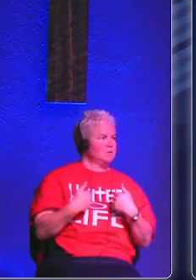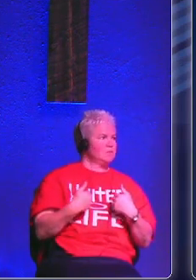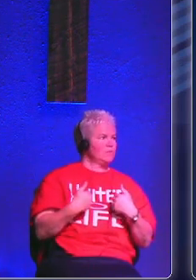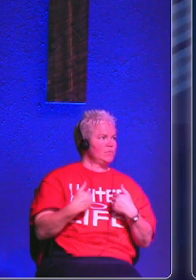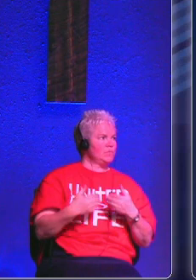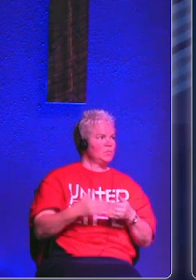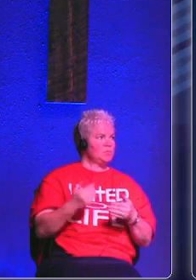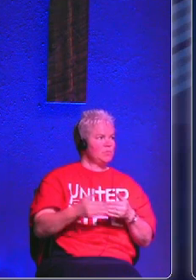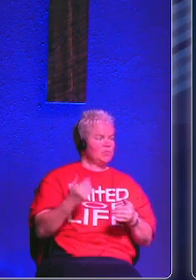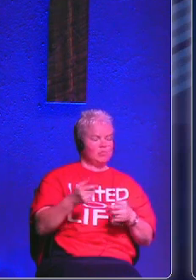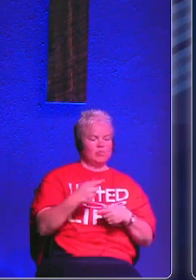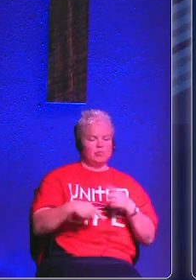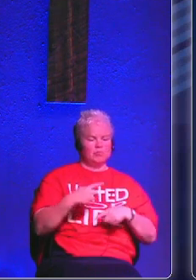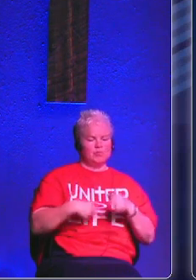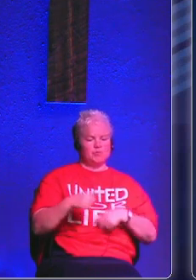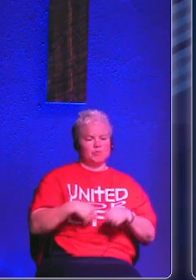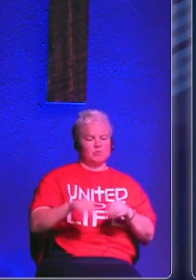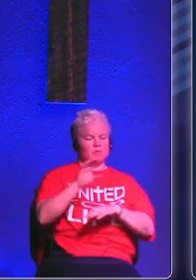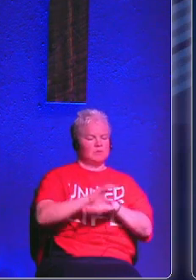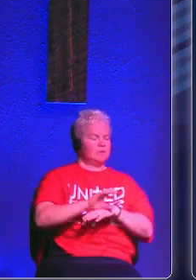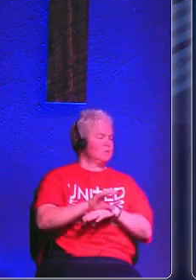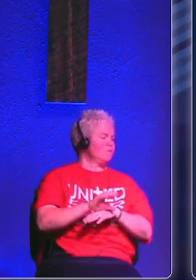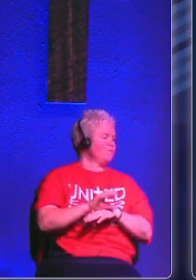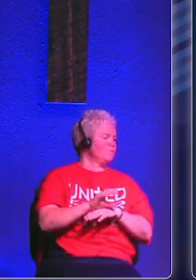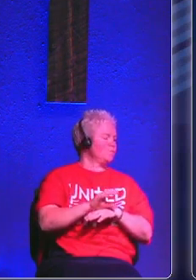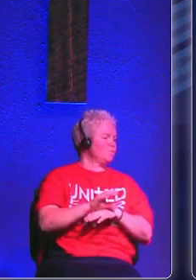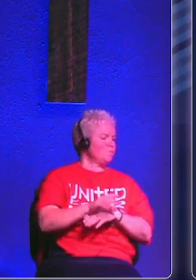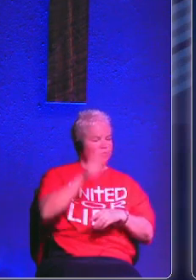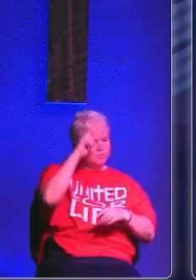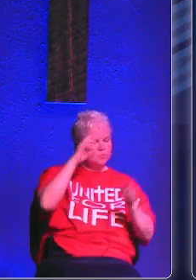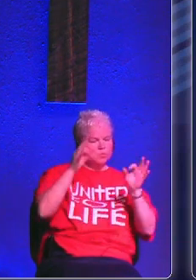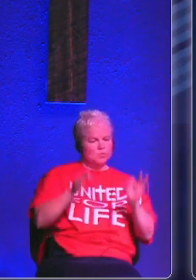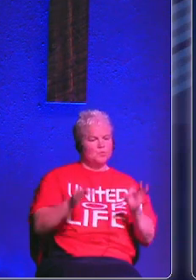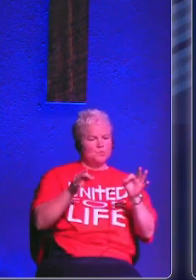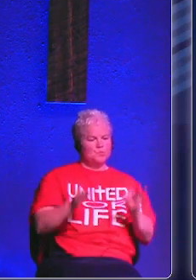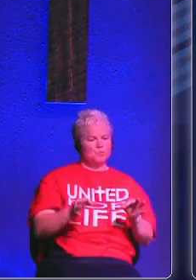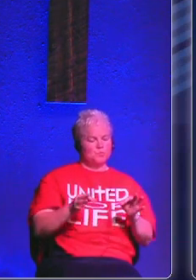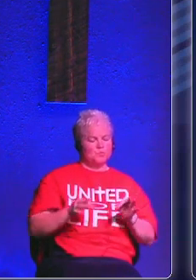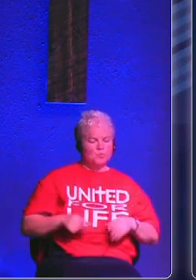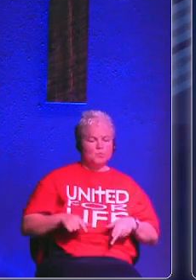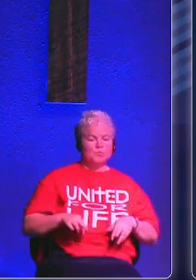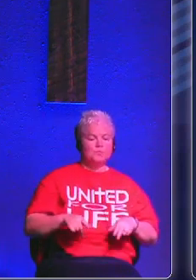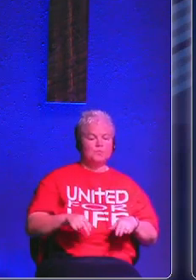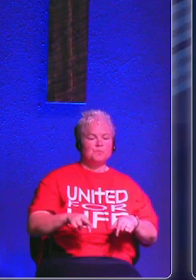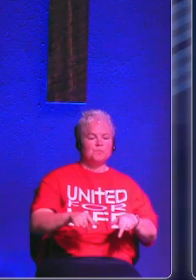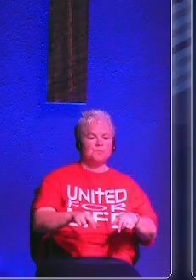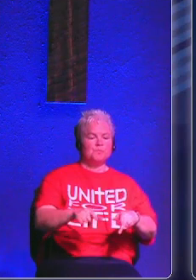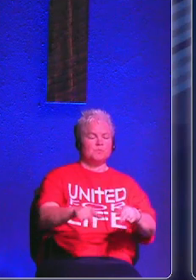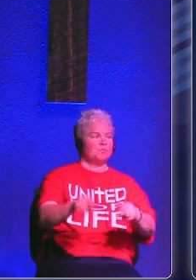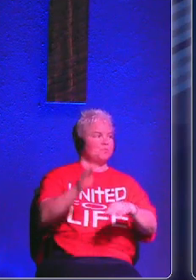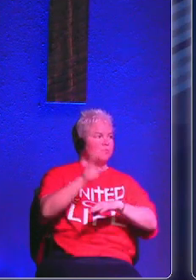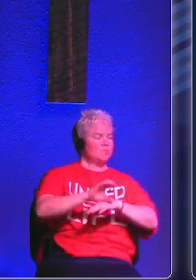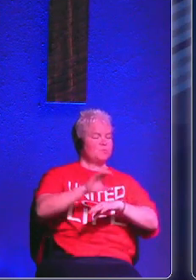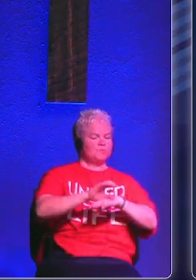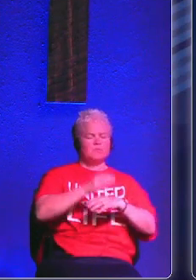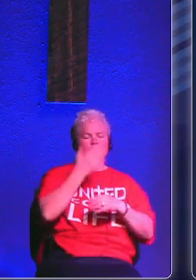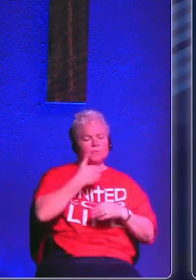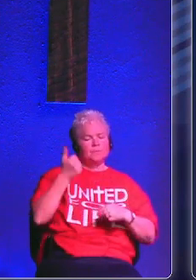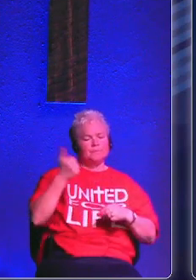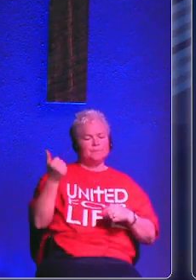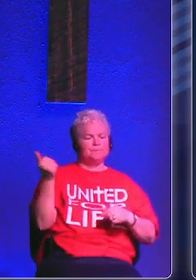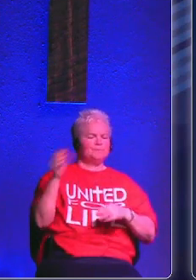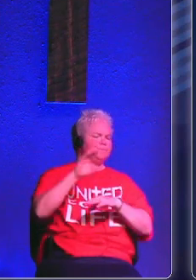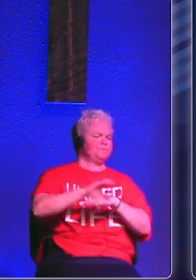But it would be too easy to not come to church because of those things. Instead, I'm deciding to walk against the current. I'm going to go to that church. I'm going to be the